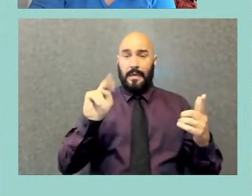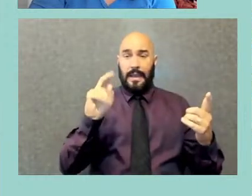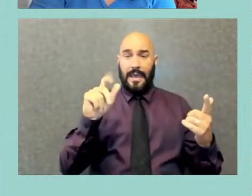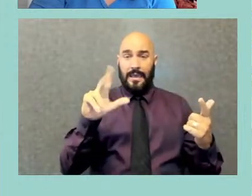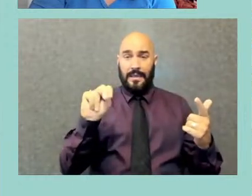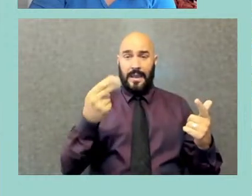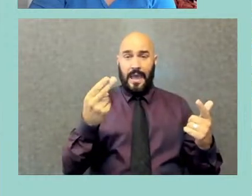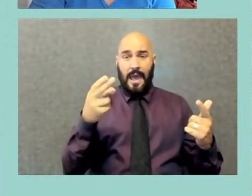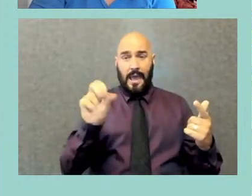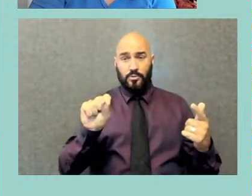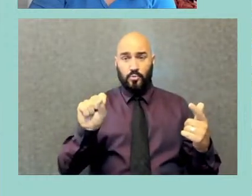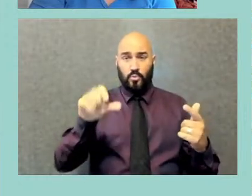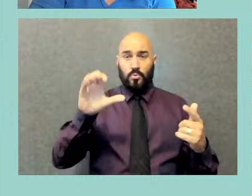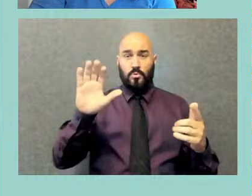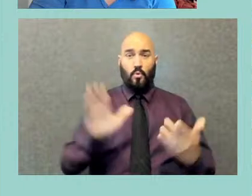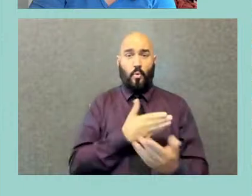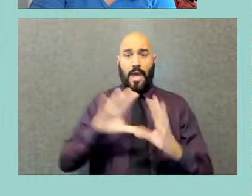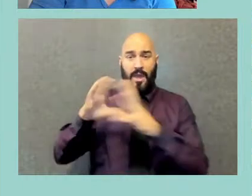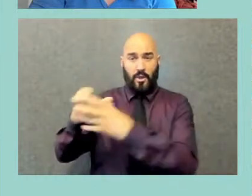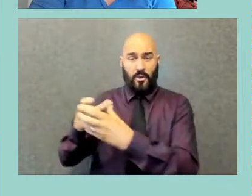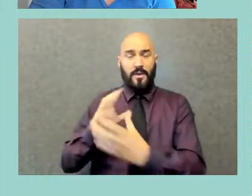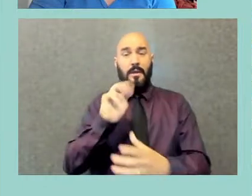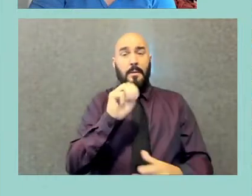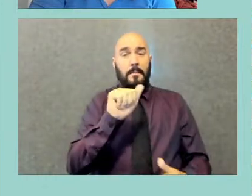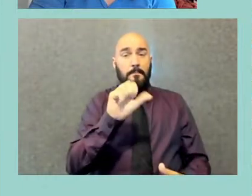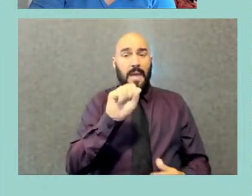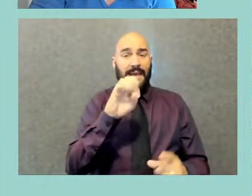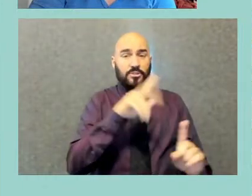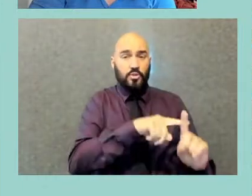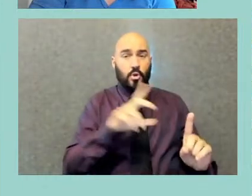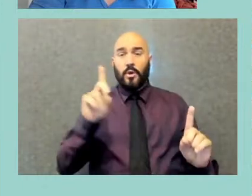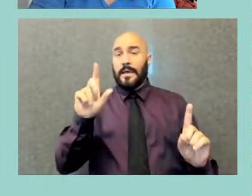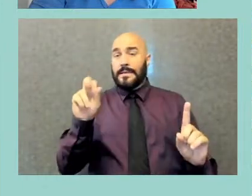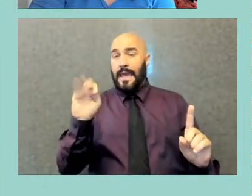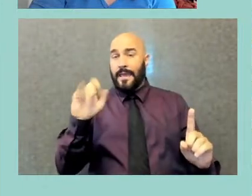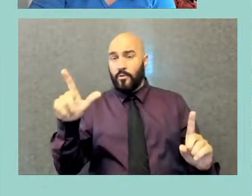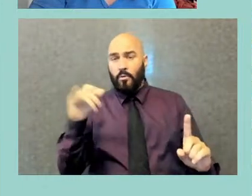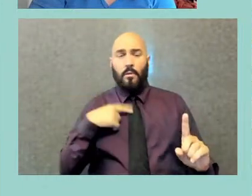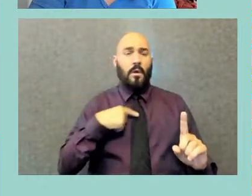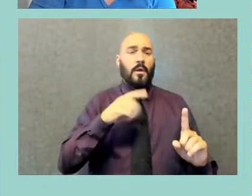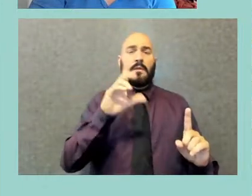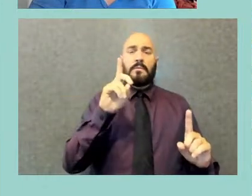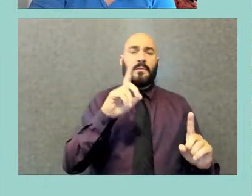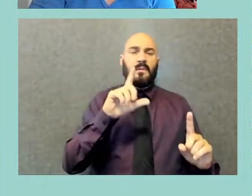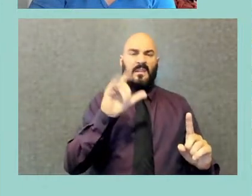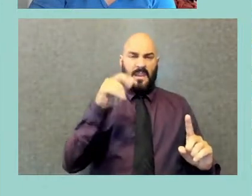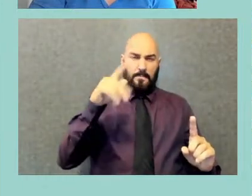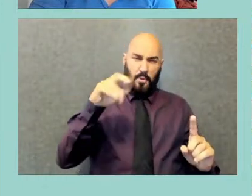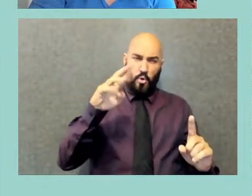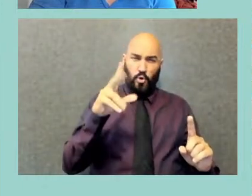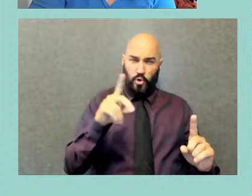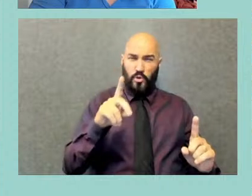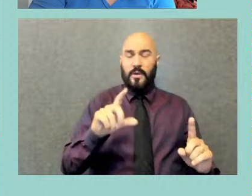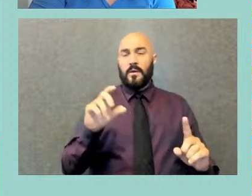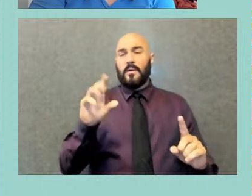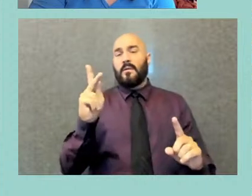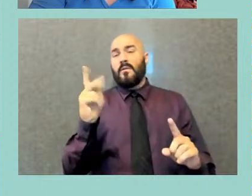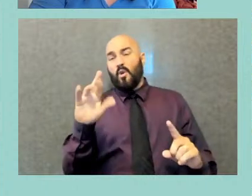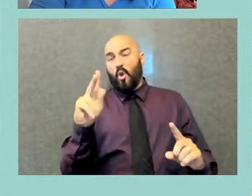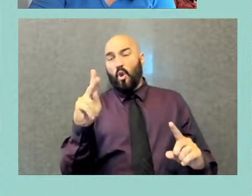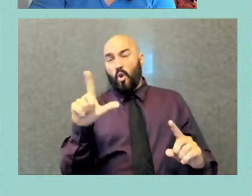Masser, Janet Daniel, Eleuthera DeConca Lippert, Sam Kirkland, John